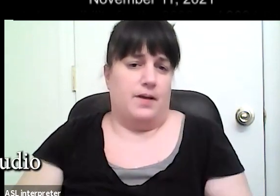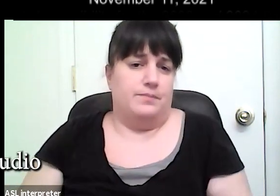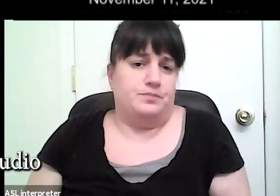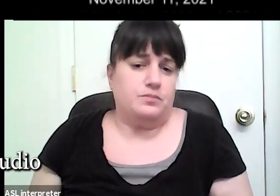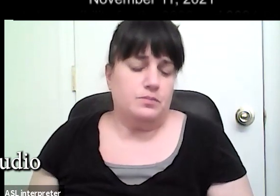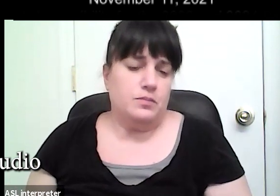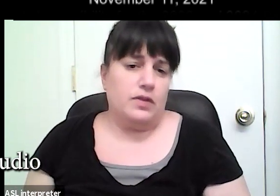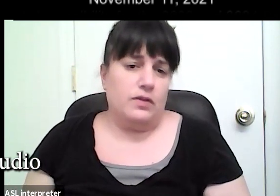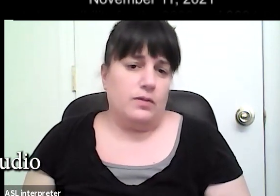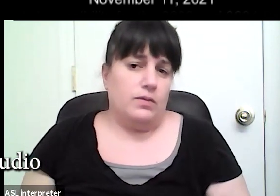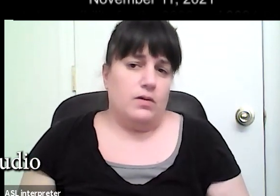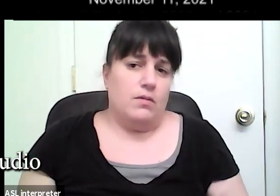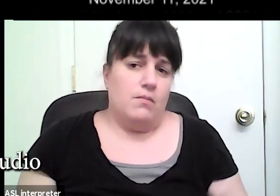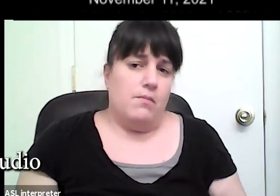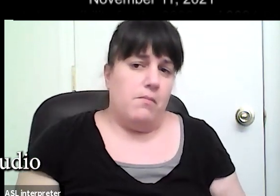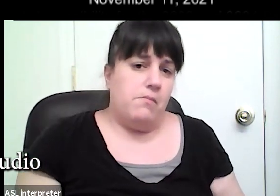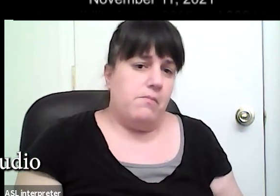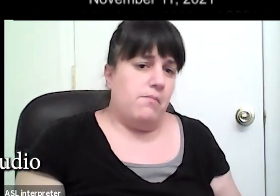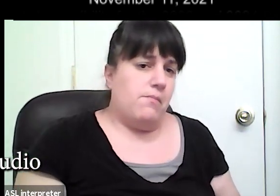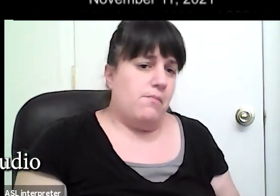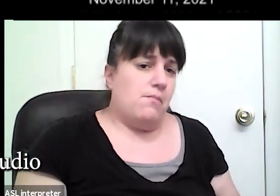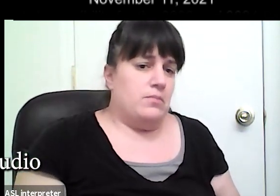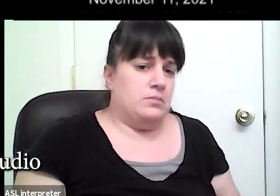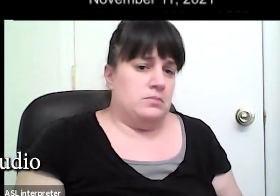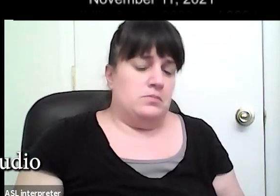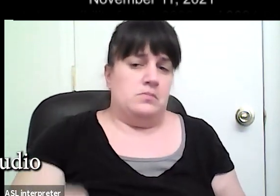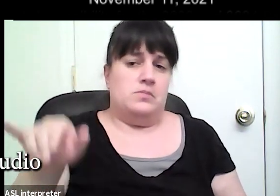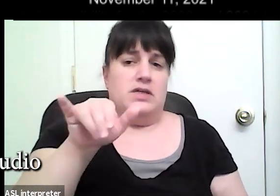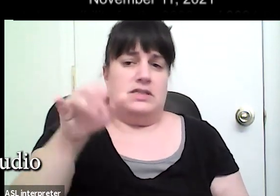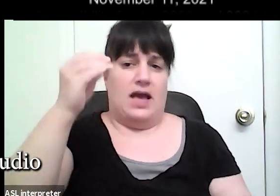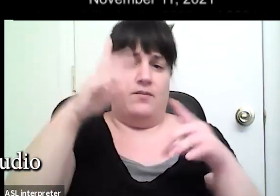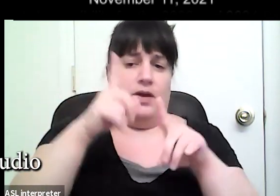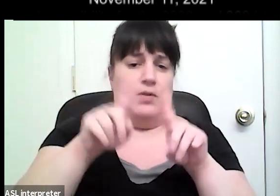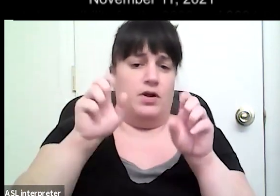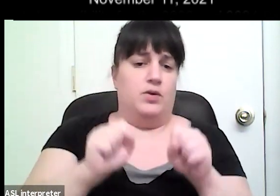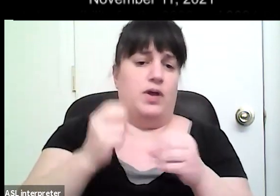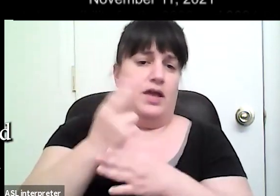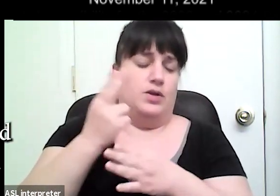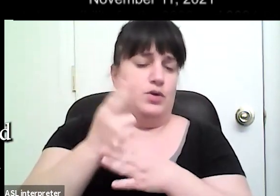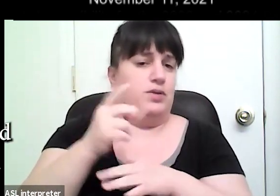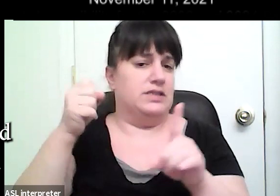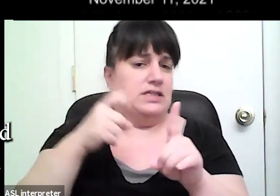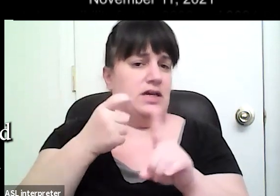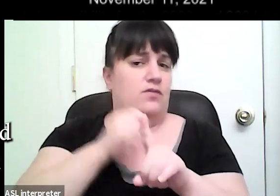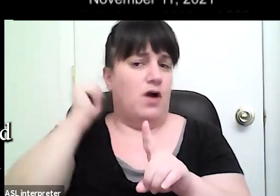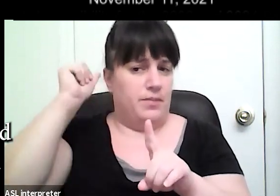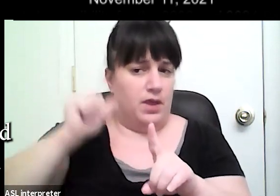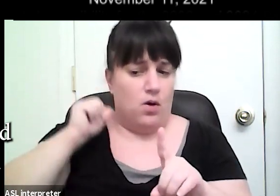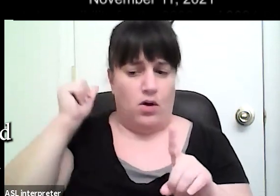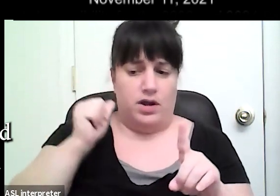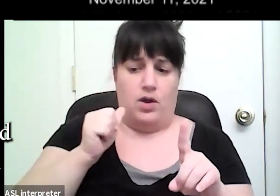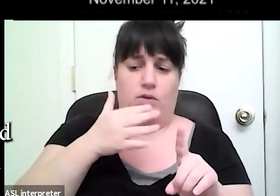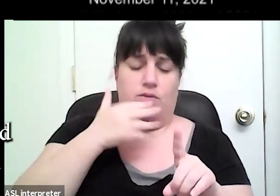Magnifying. So this is the same information, but we can use the signals from the audio in order for us to